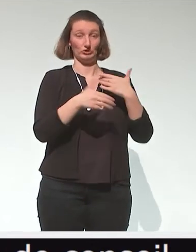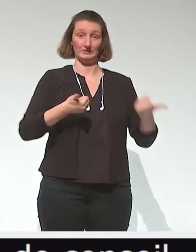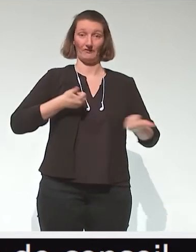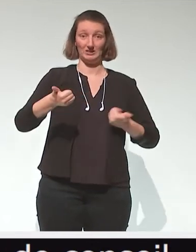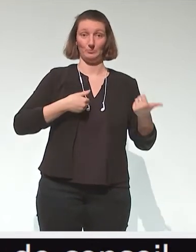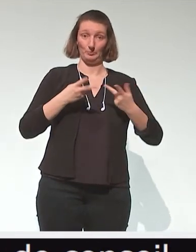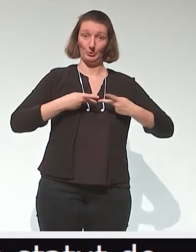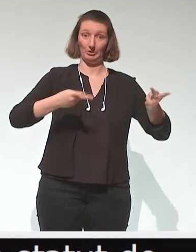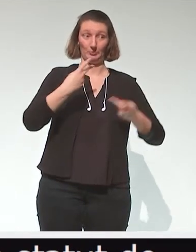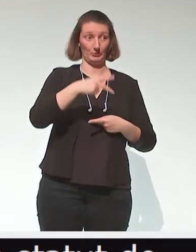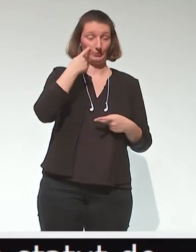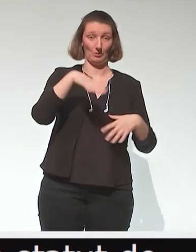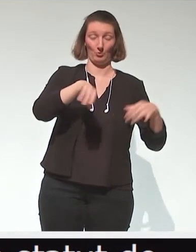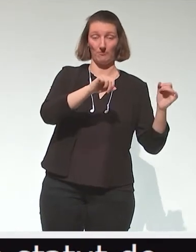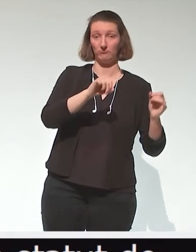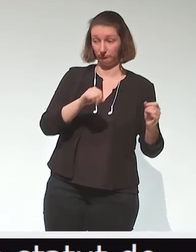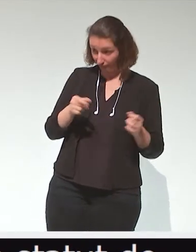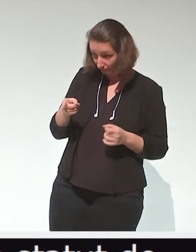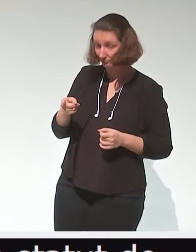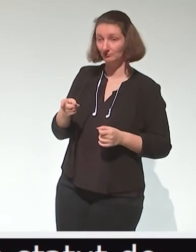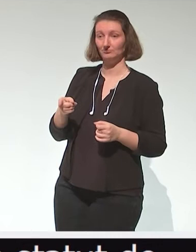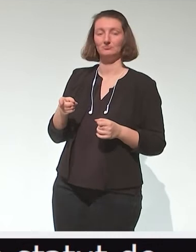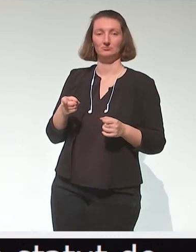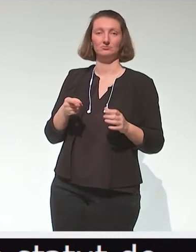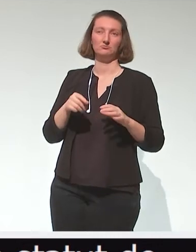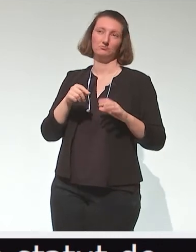represents 550 employees